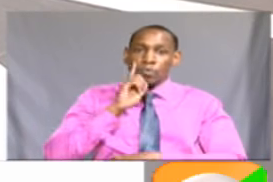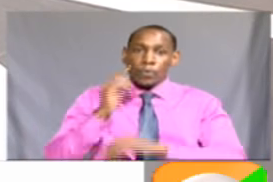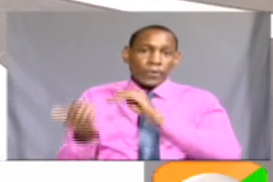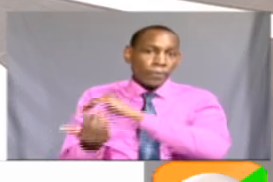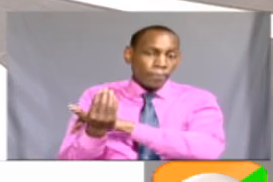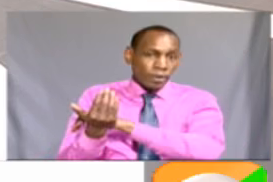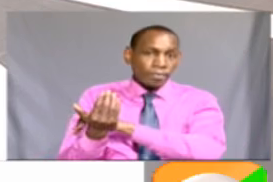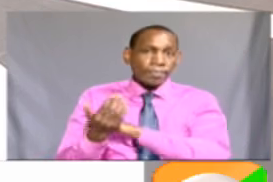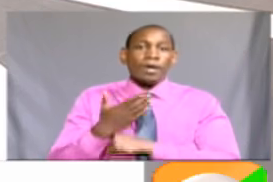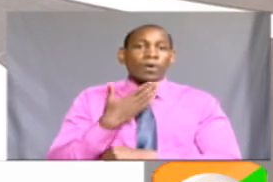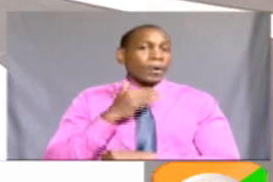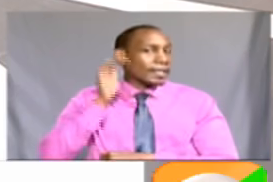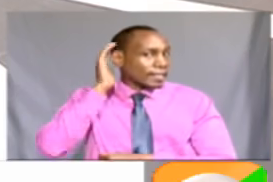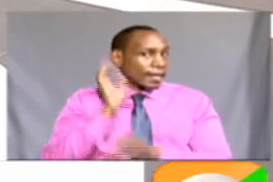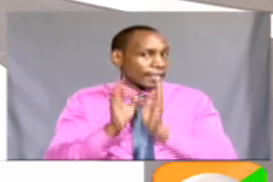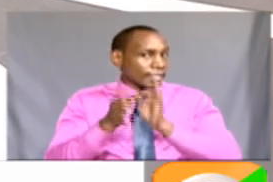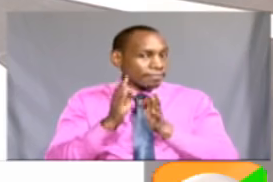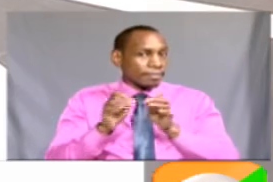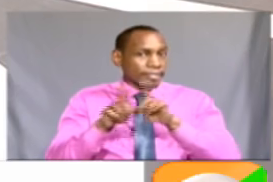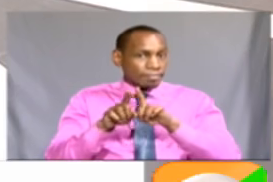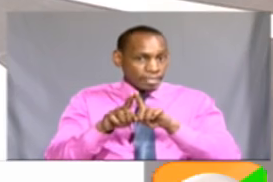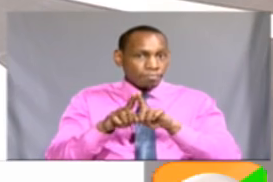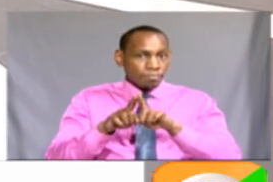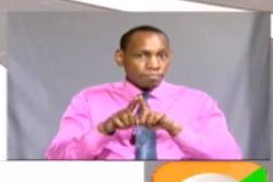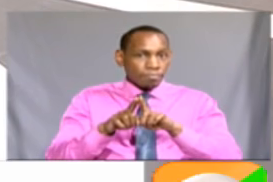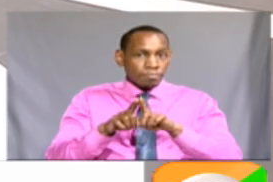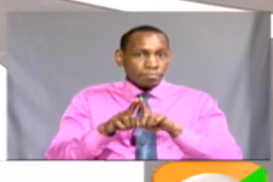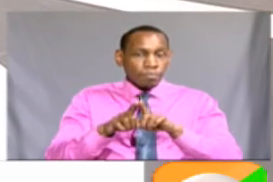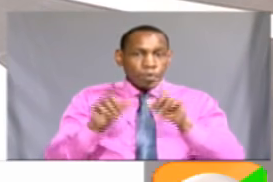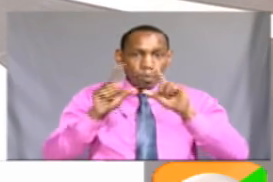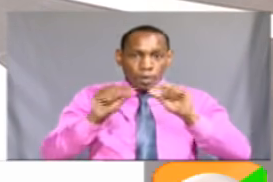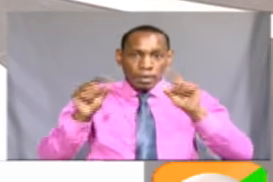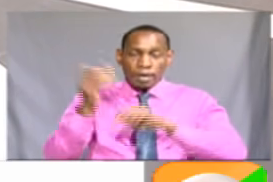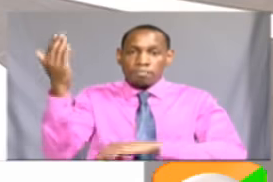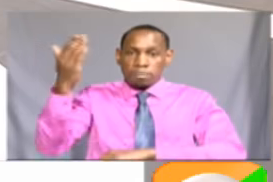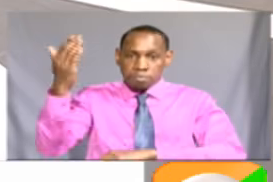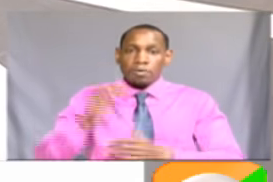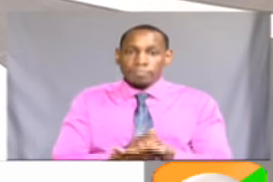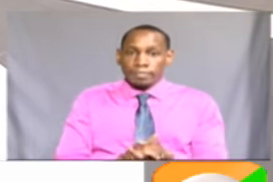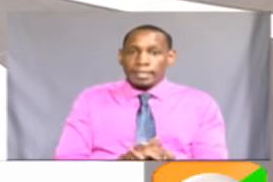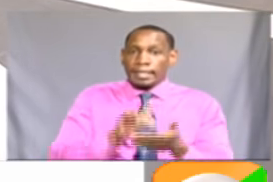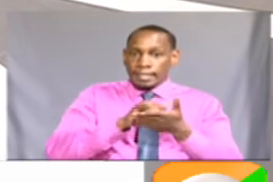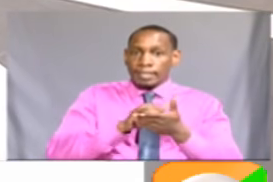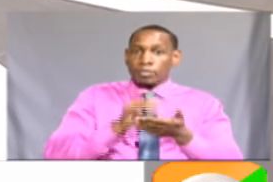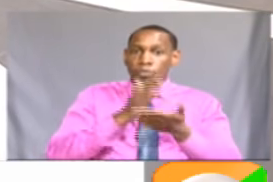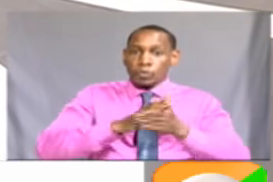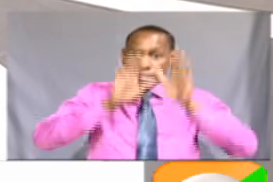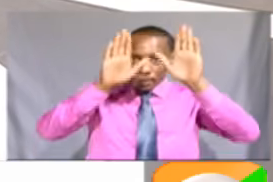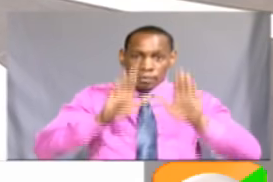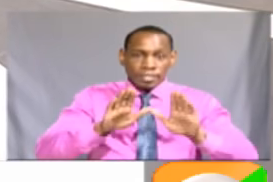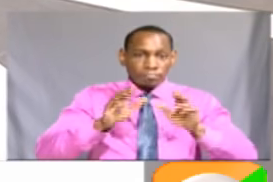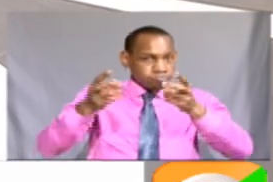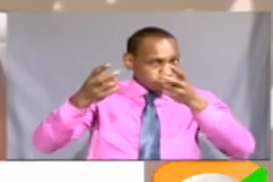morning. I would like to hear whether this is something that he speaks to and addresses. You know, I think that would be important to hear